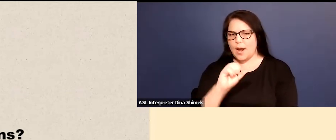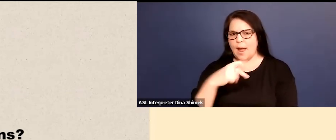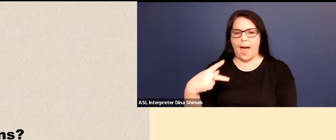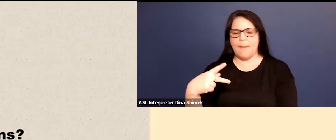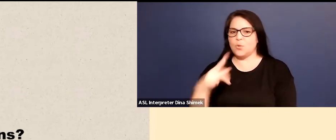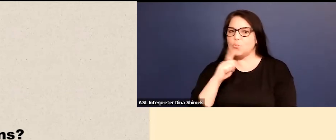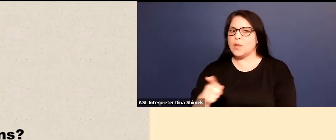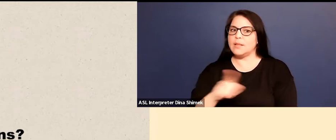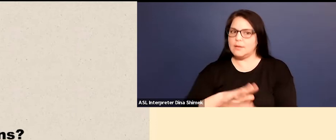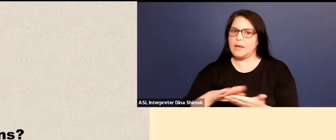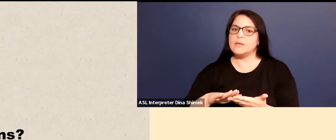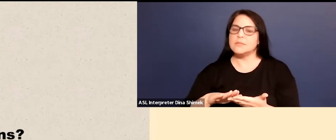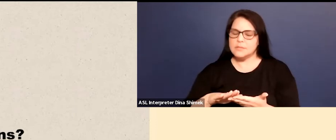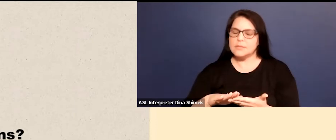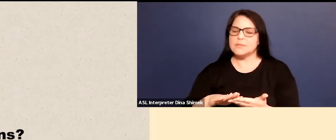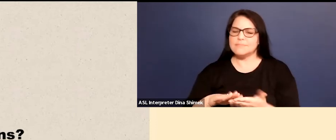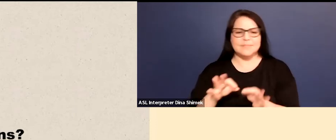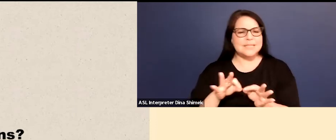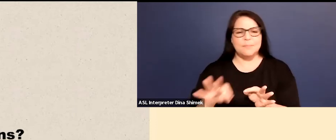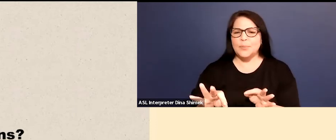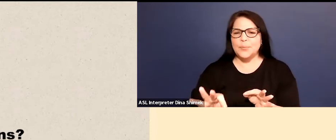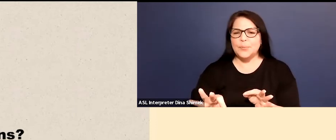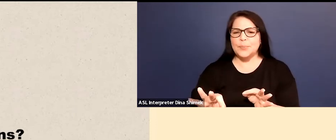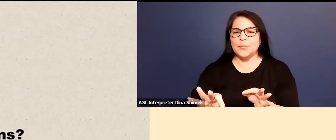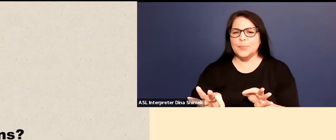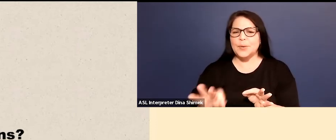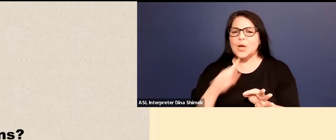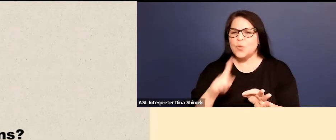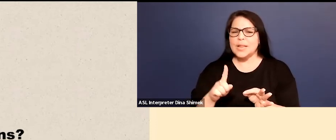very nice, very simple and intuitive